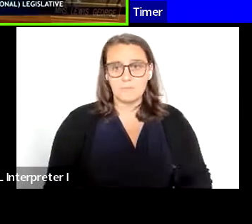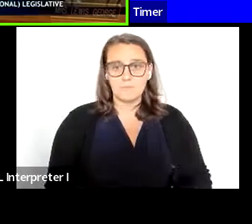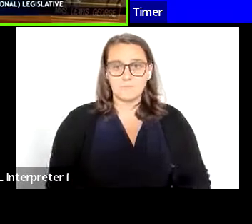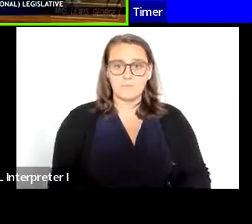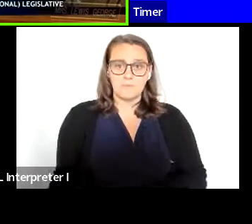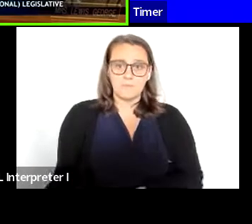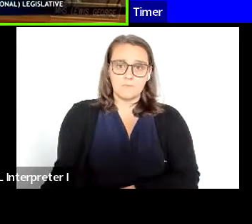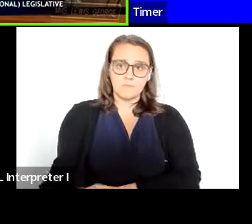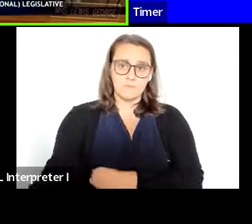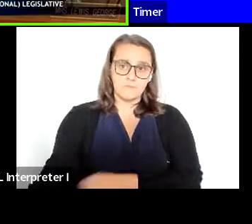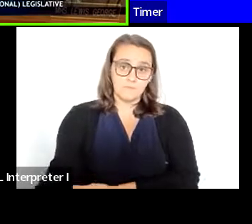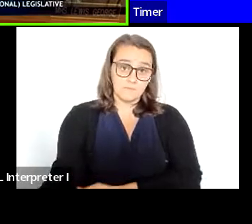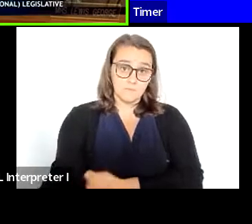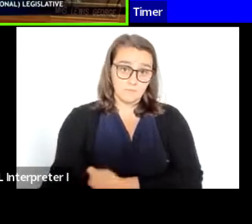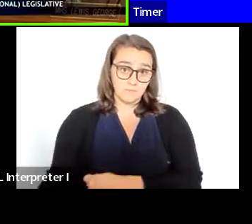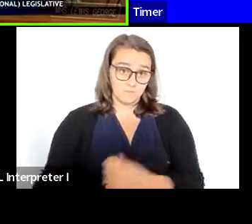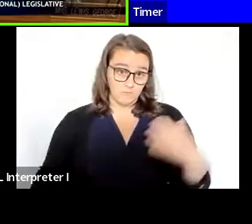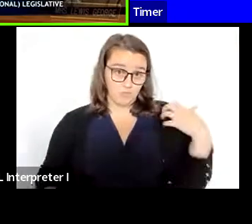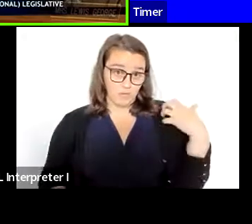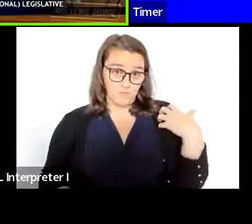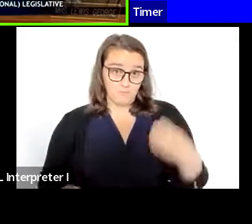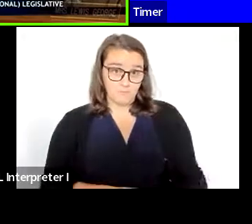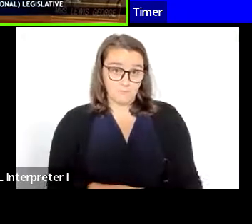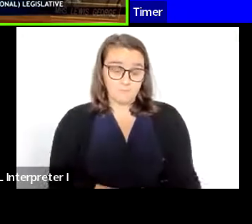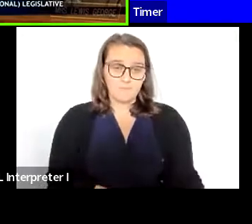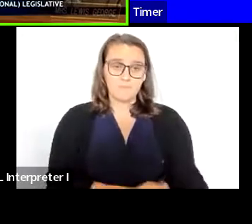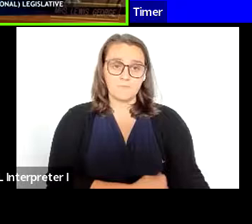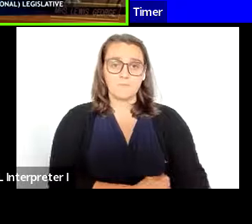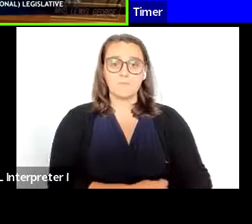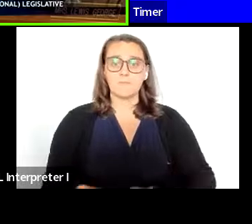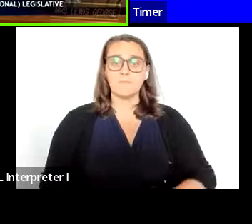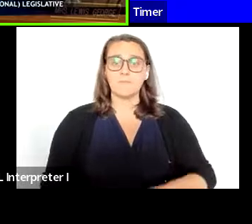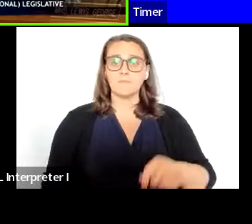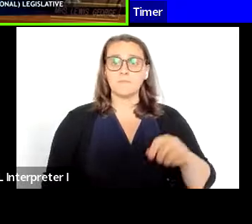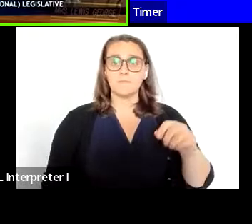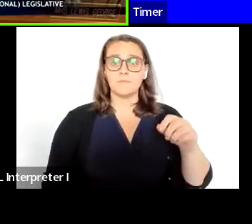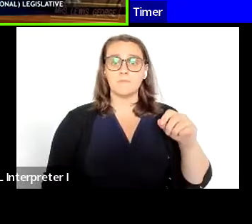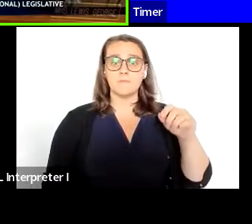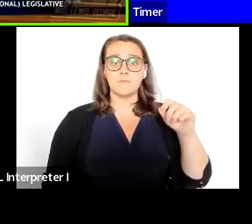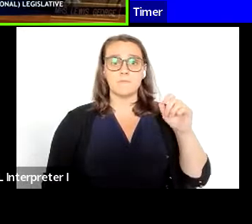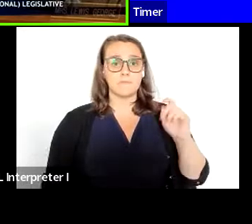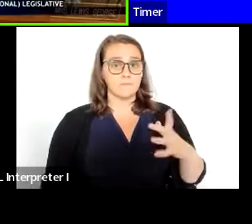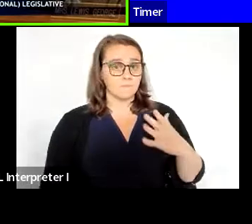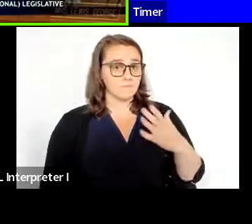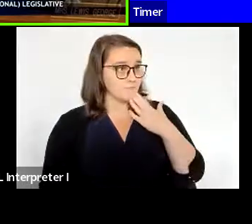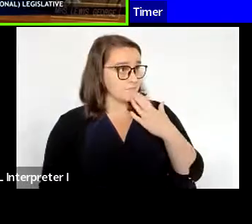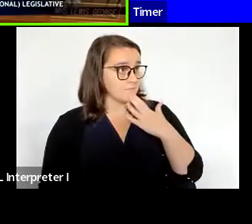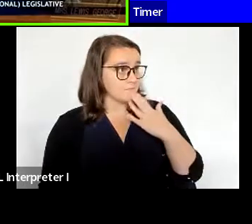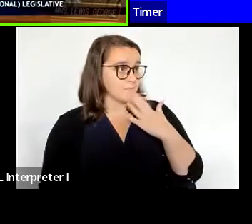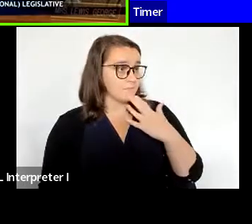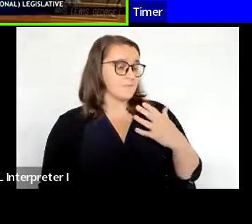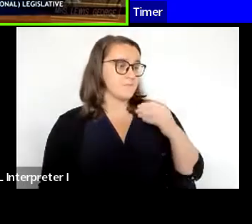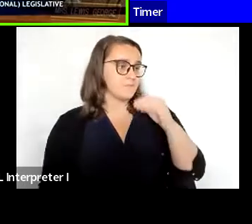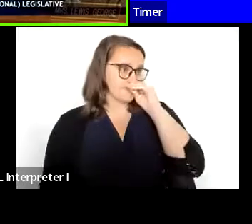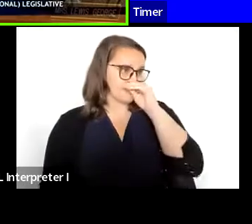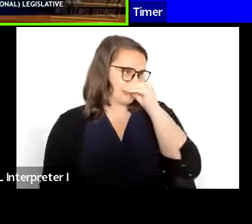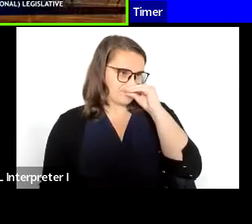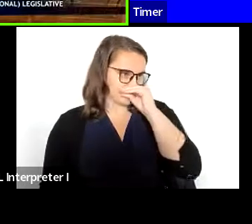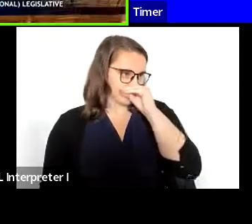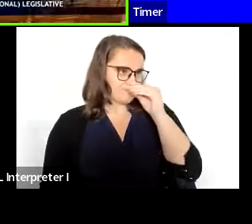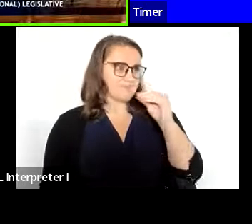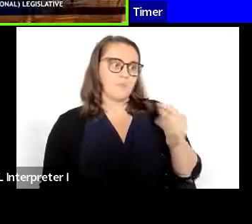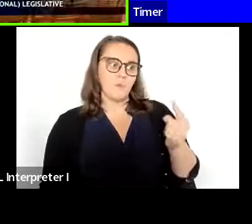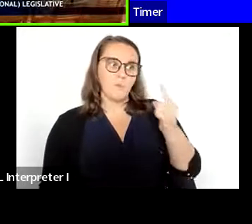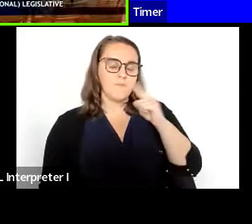Chairman, is that okay? Mayor Yes, please. Okay. Thank you, Councilmember Henderson. So, I think one of the most